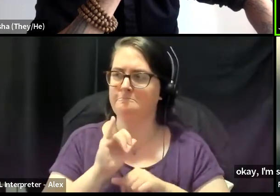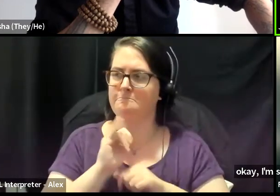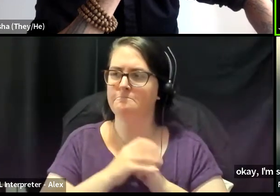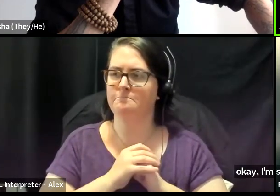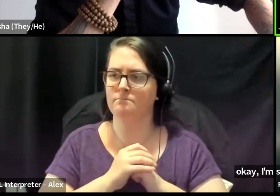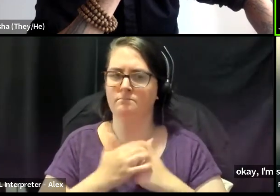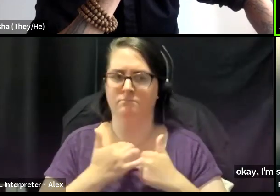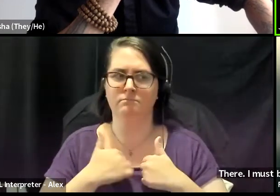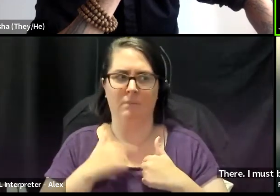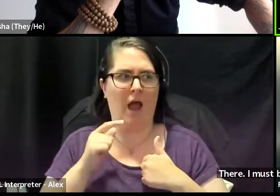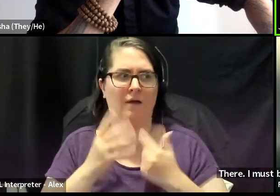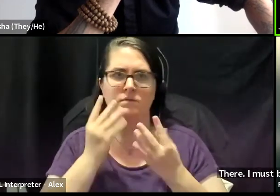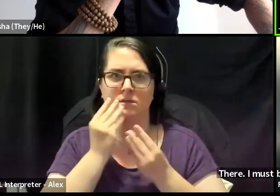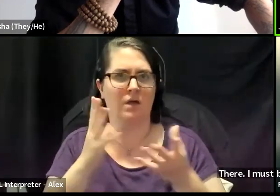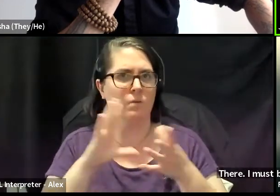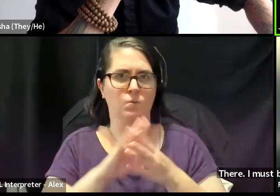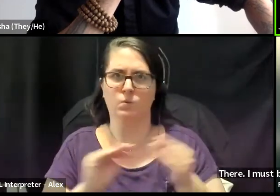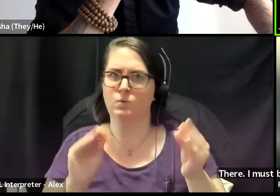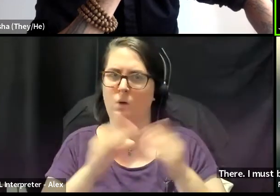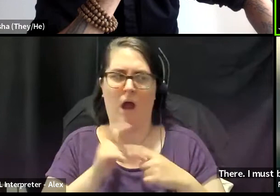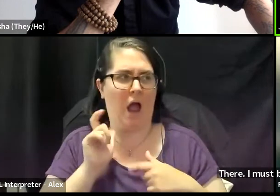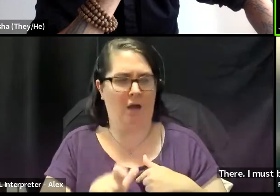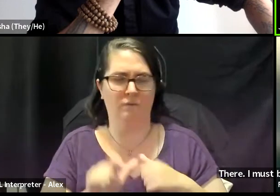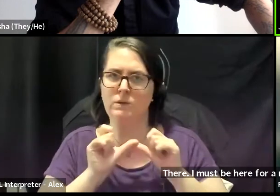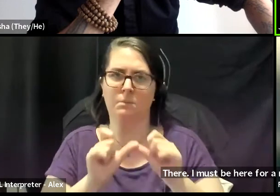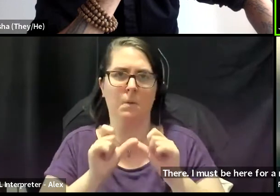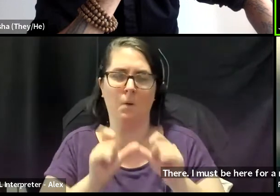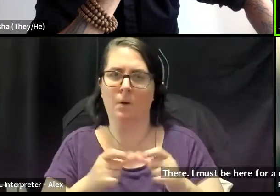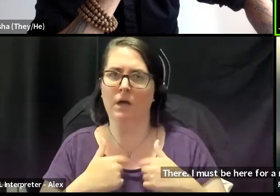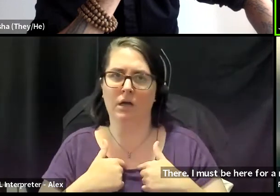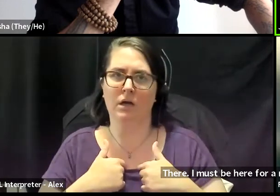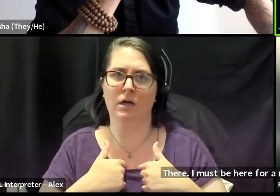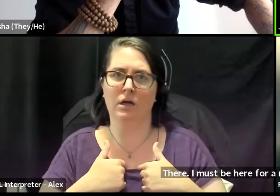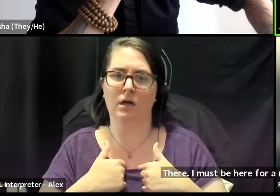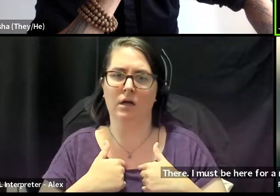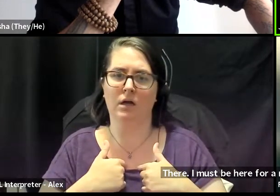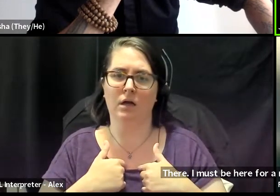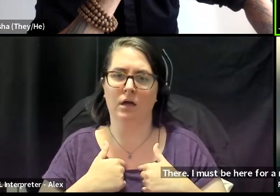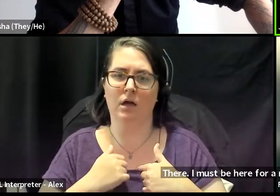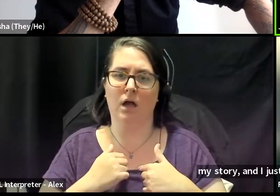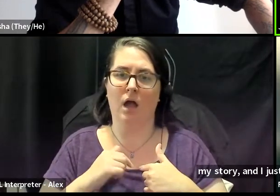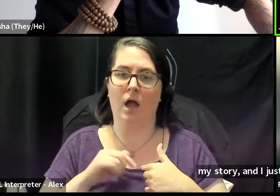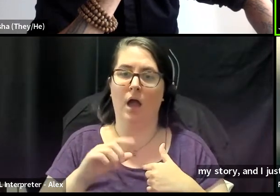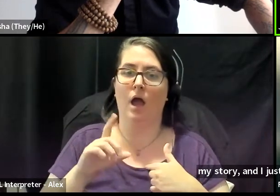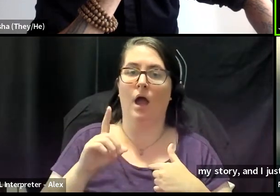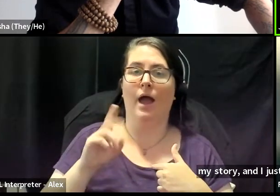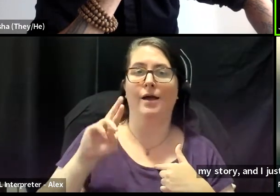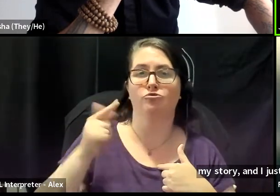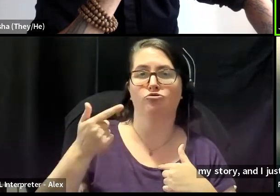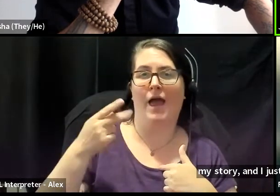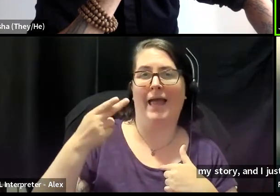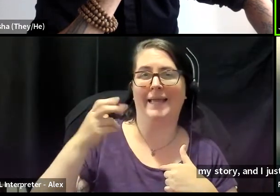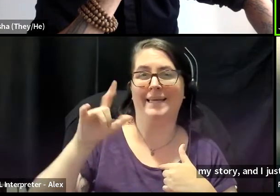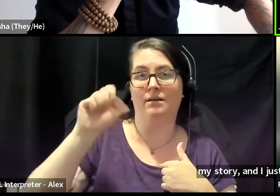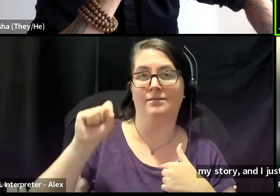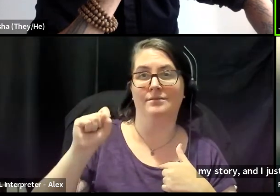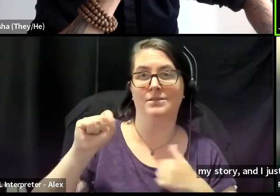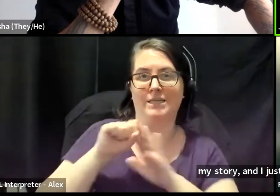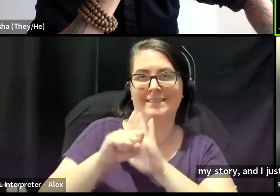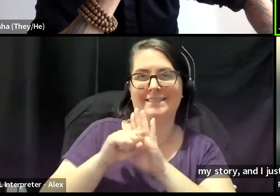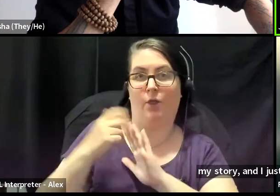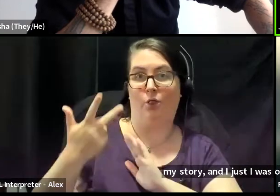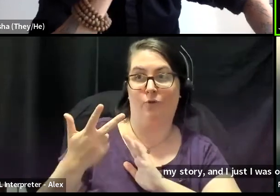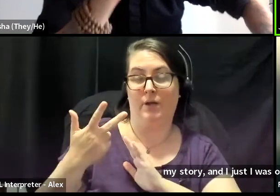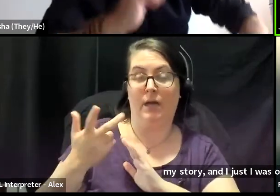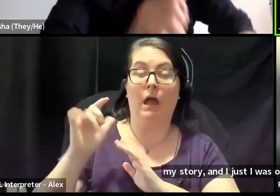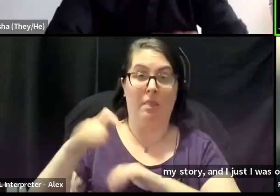here to tell my story. And I was on season 3 of Drag Heels, and I got to tell my story